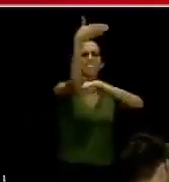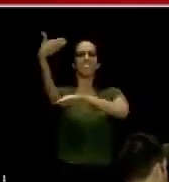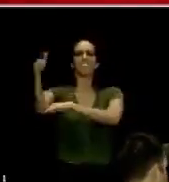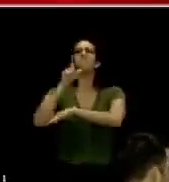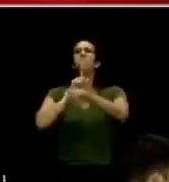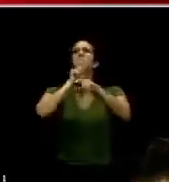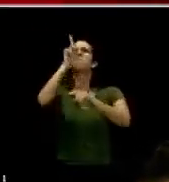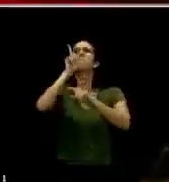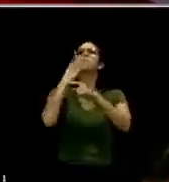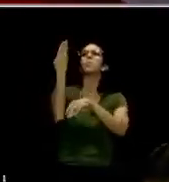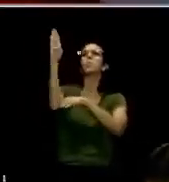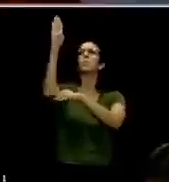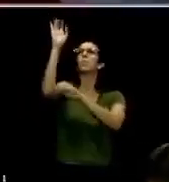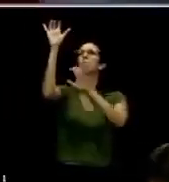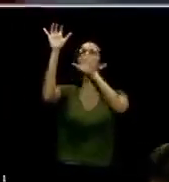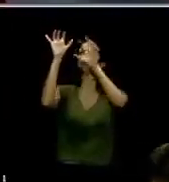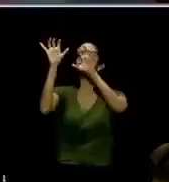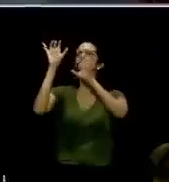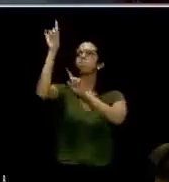star-spangled banner